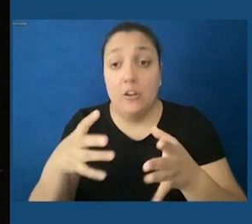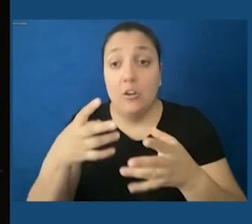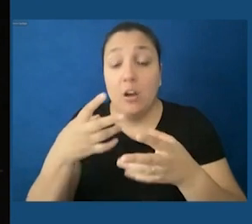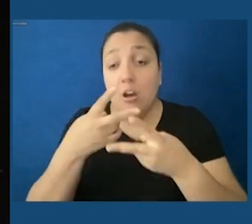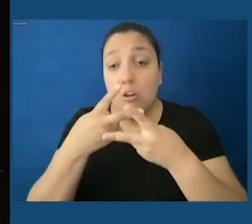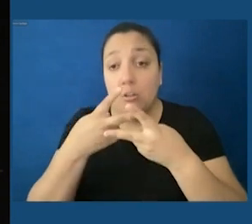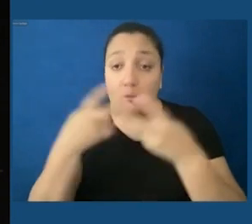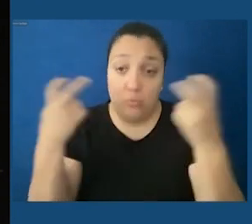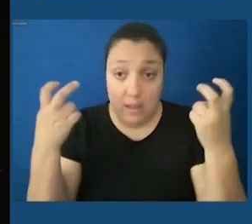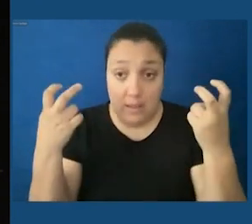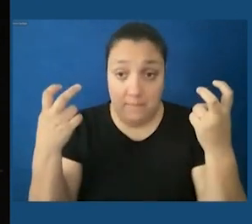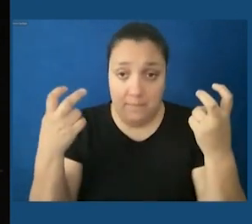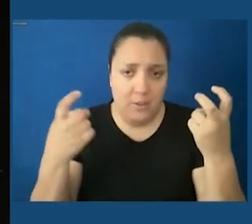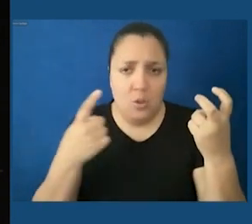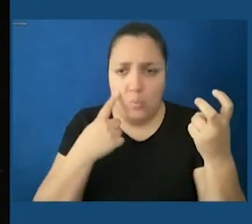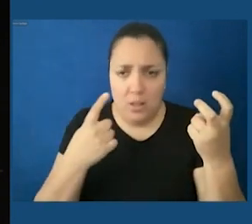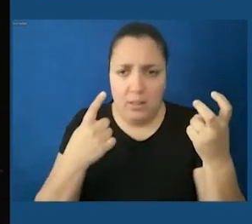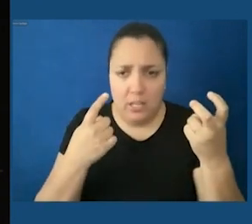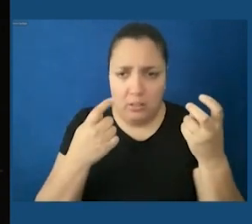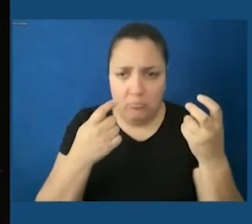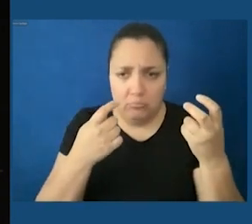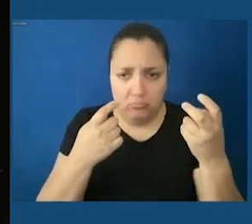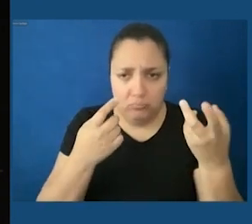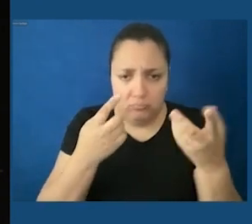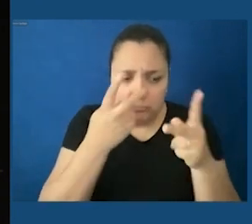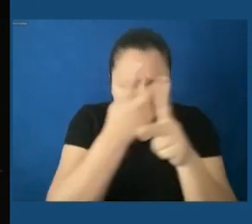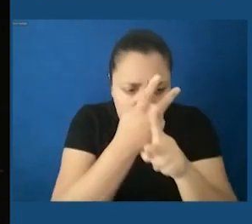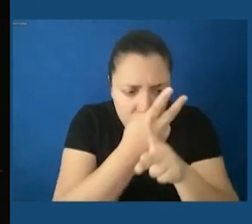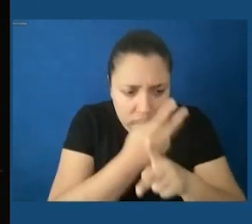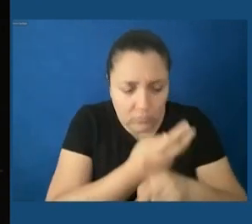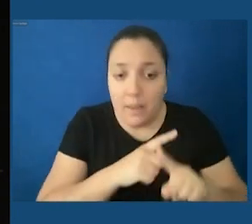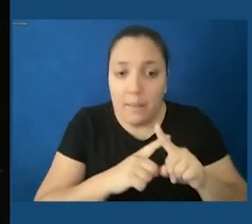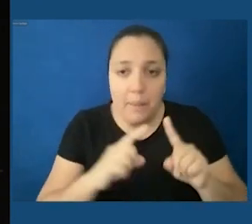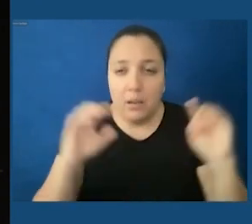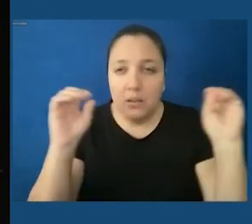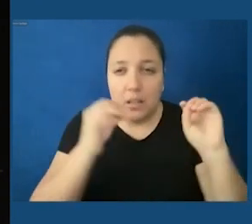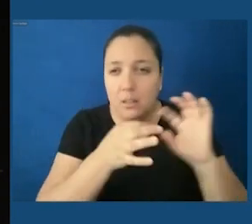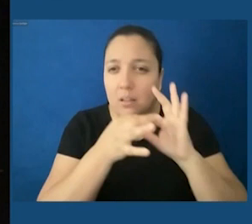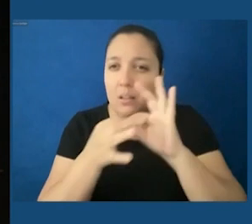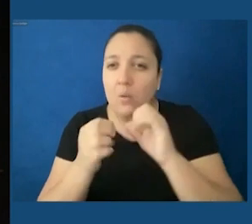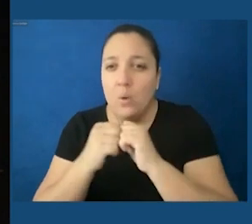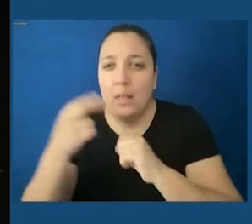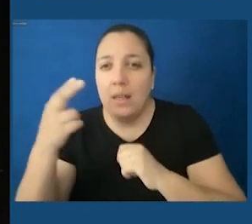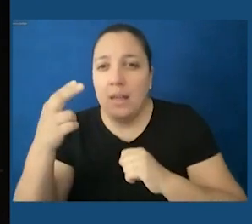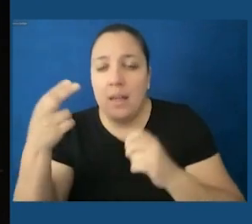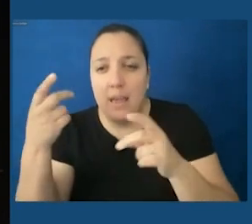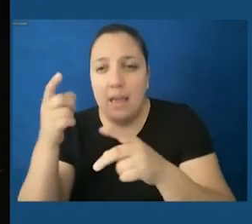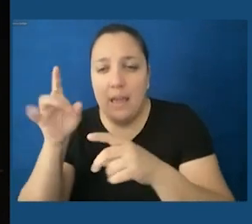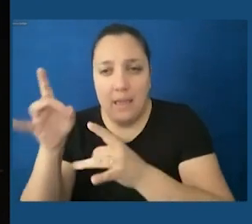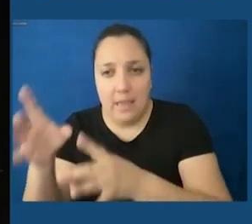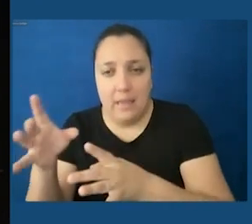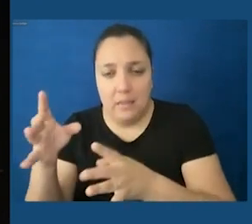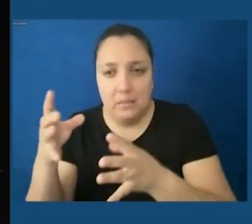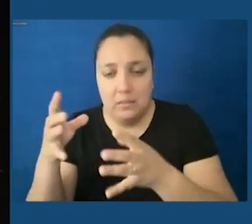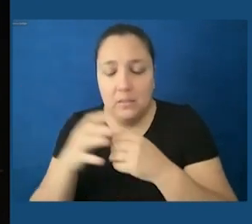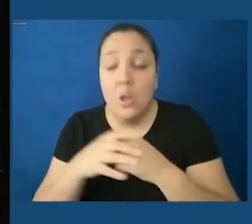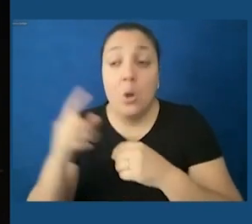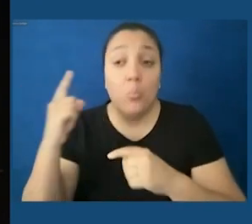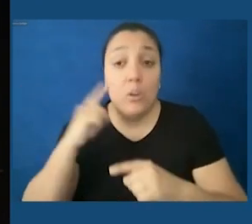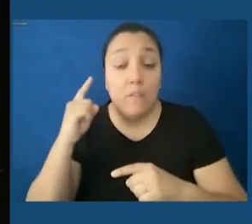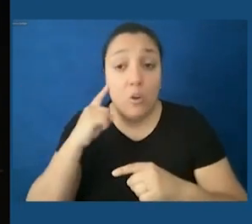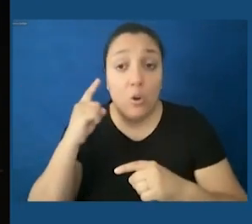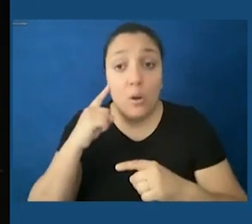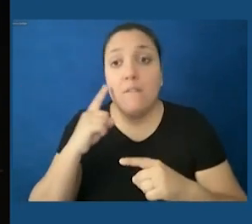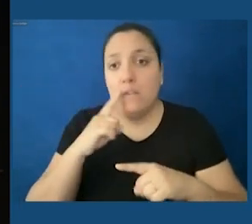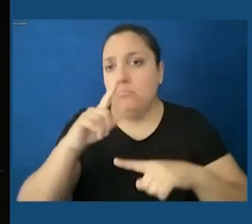but not things associated with hate too much. And this is an analysis of what hate crimes cost. And you heard today from various different